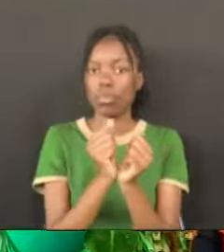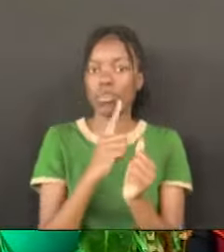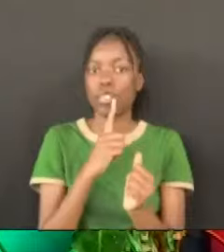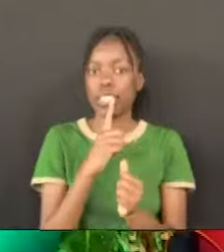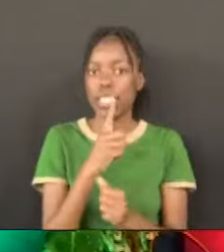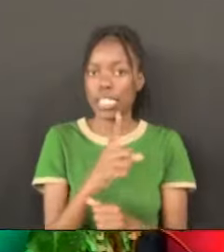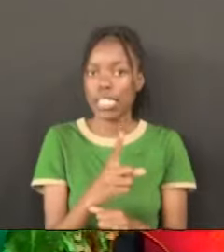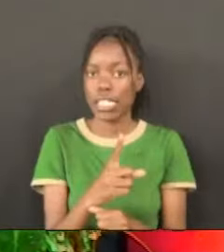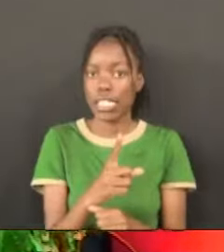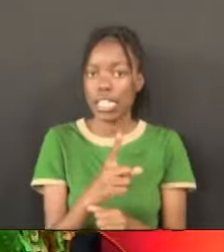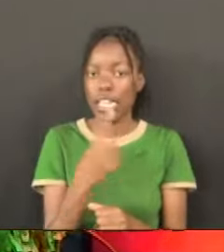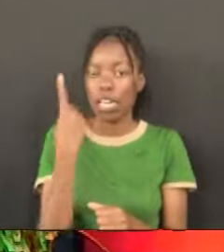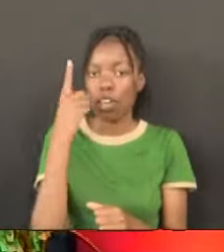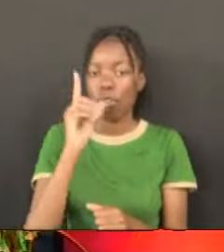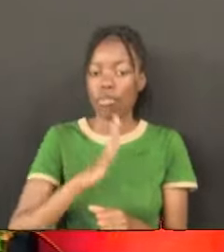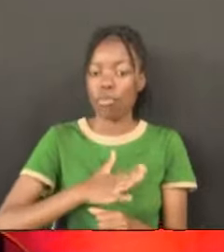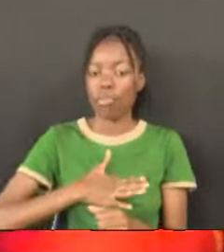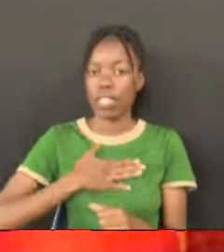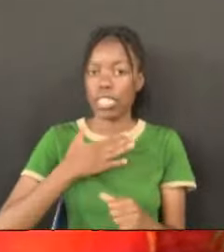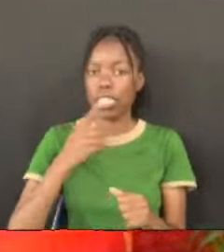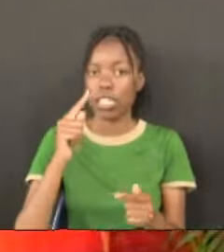to live is what?